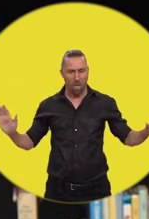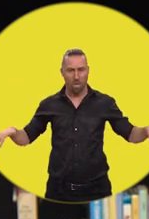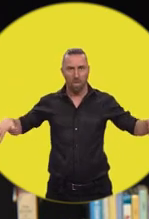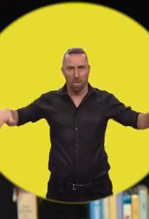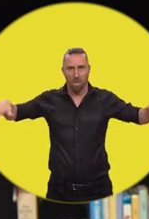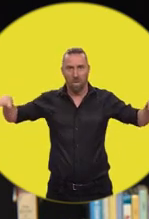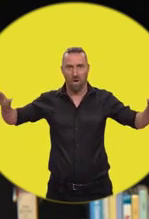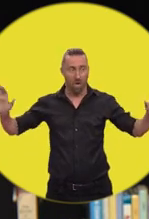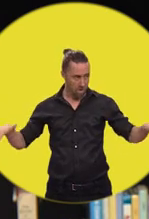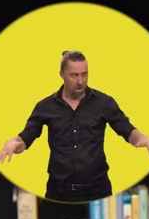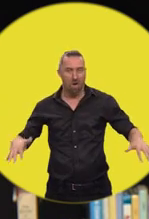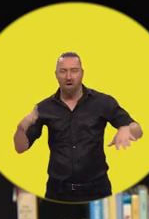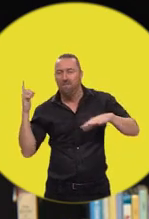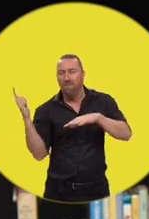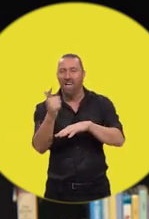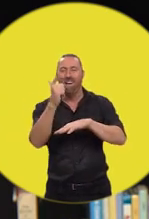fly far away.